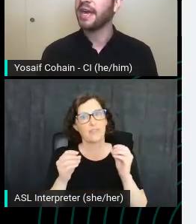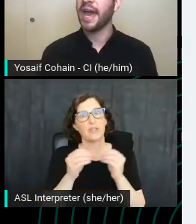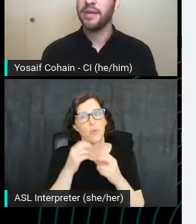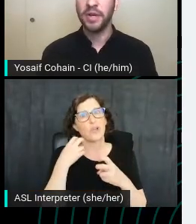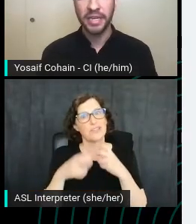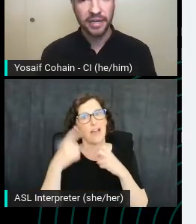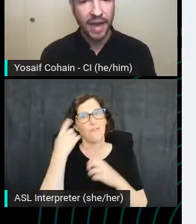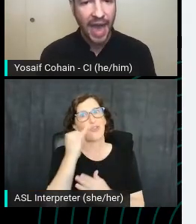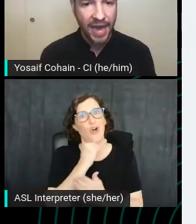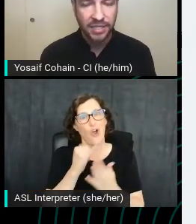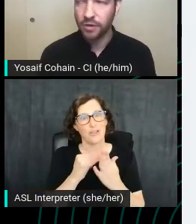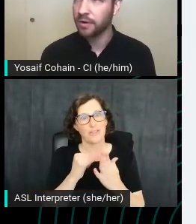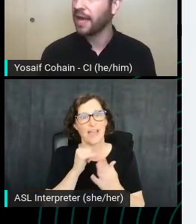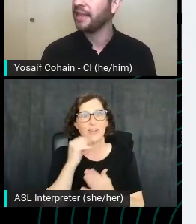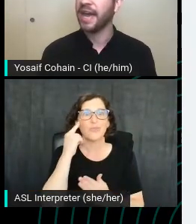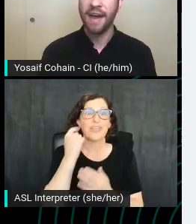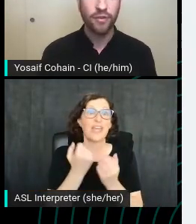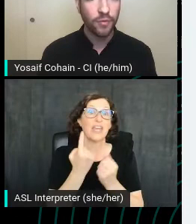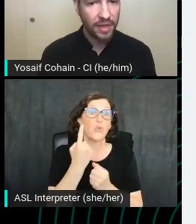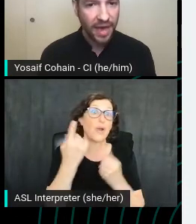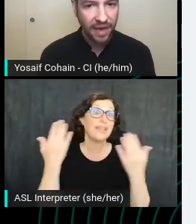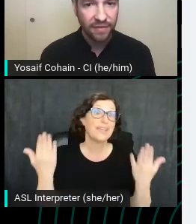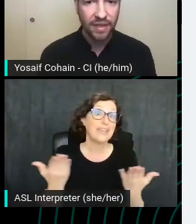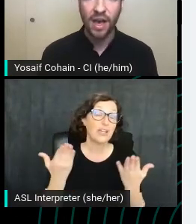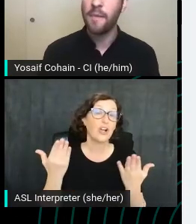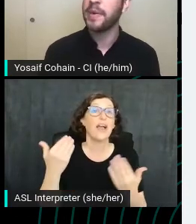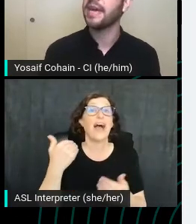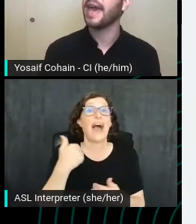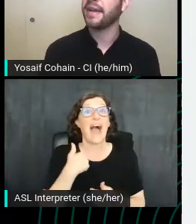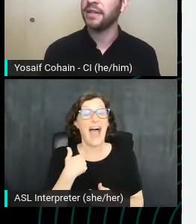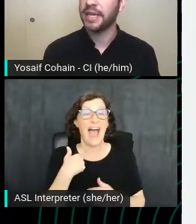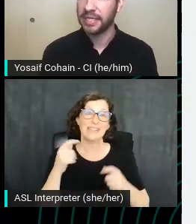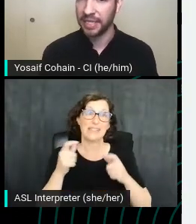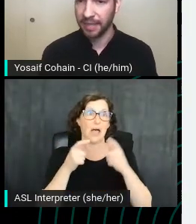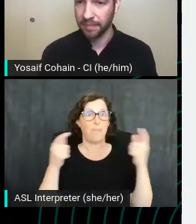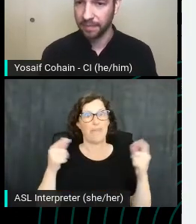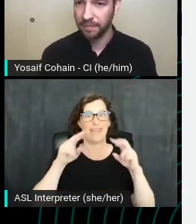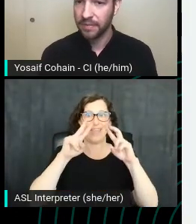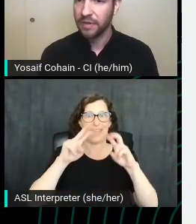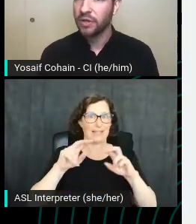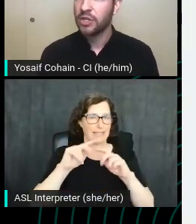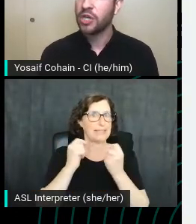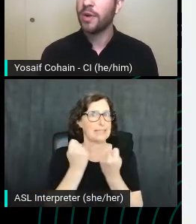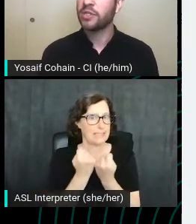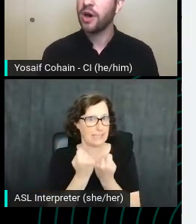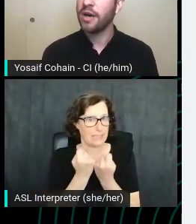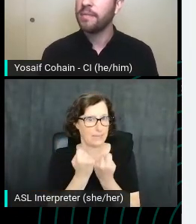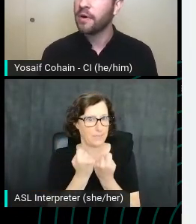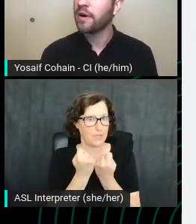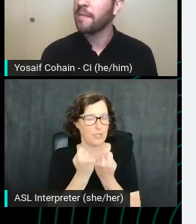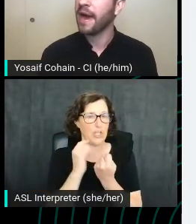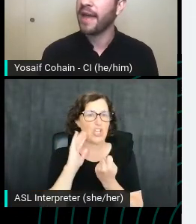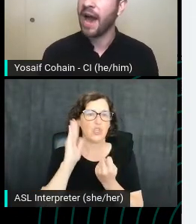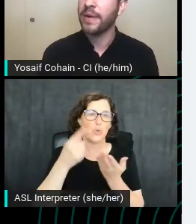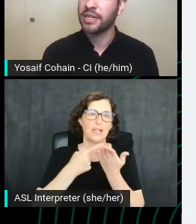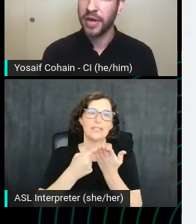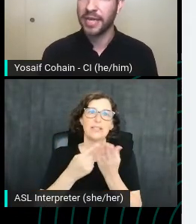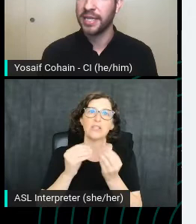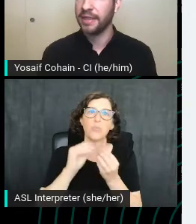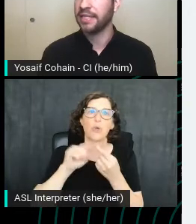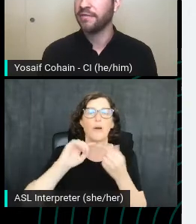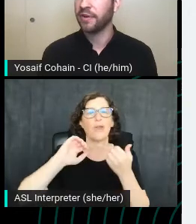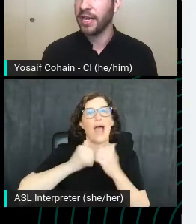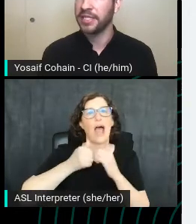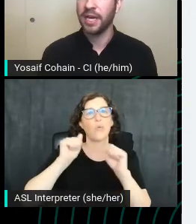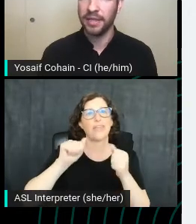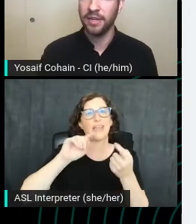don't think anyone here has or likely ever will have a big analytics team. So we'll talk more about how we can